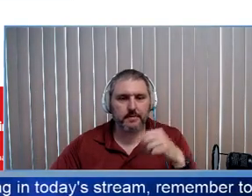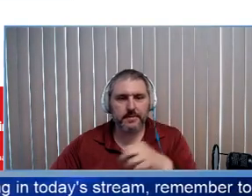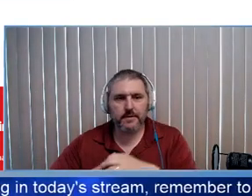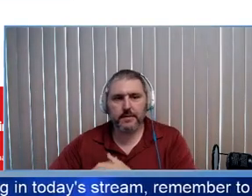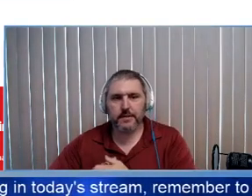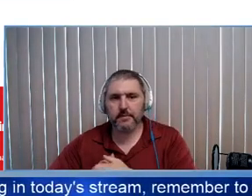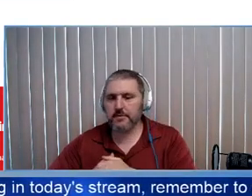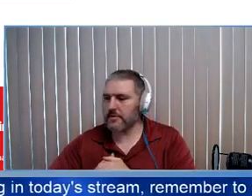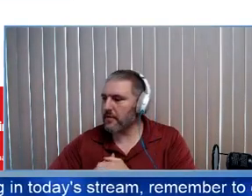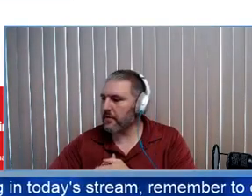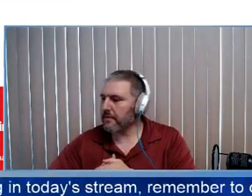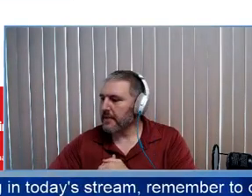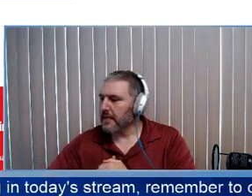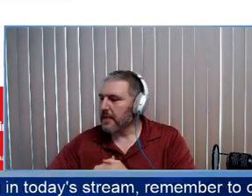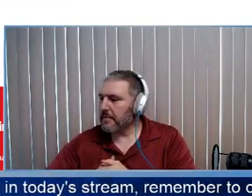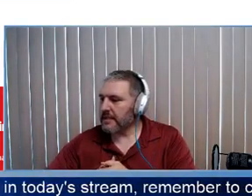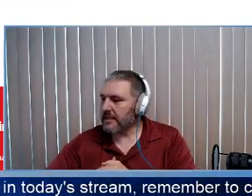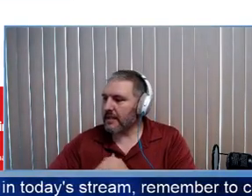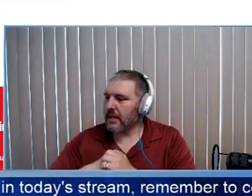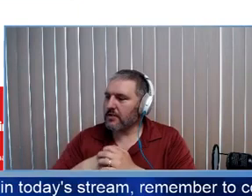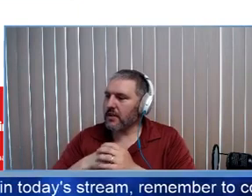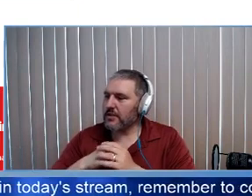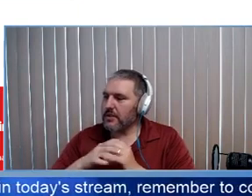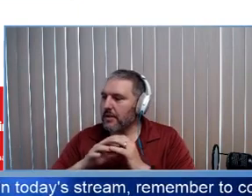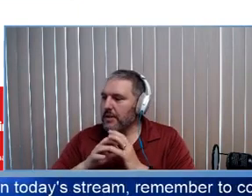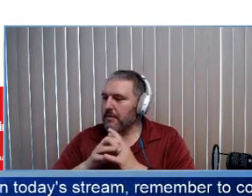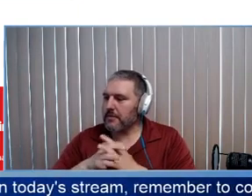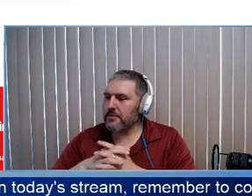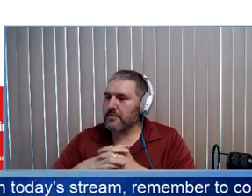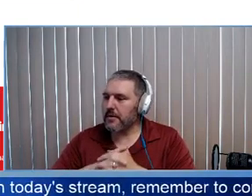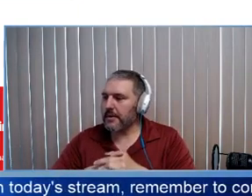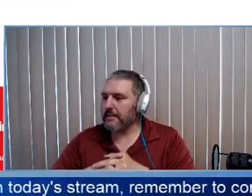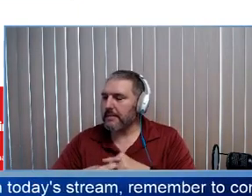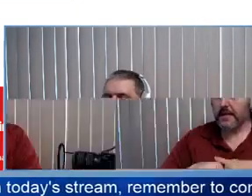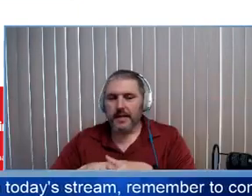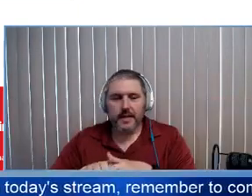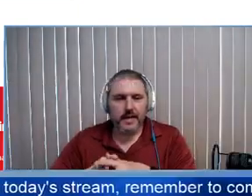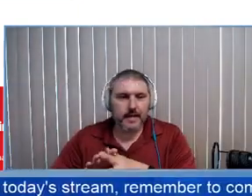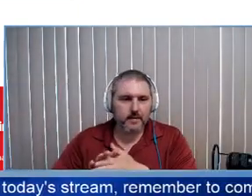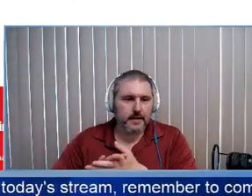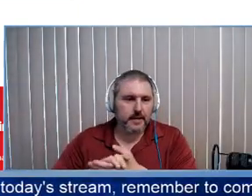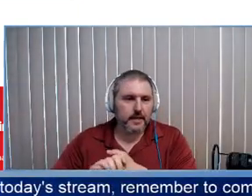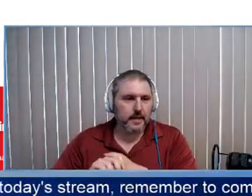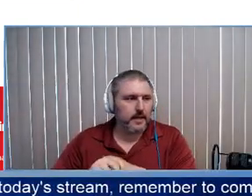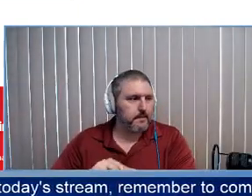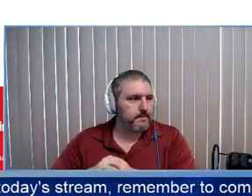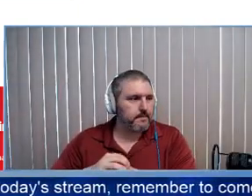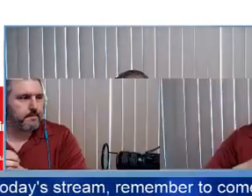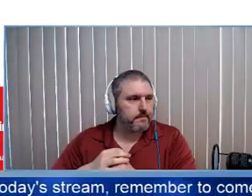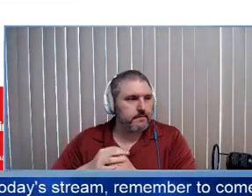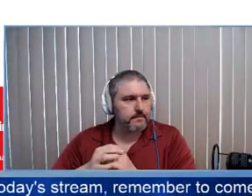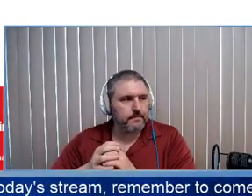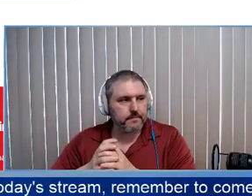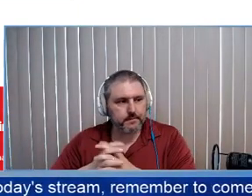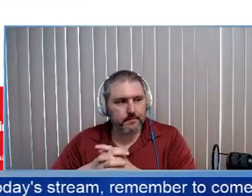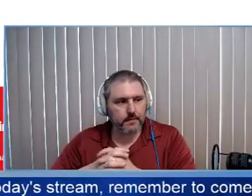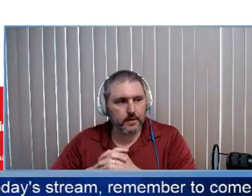see what happens here when the commercial's over. But I'll talk to you while the commercial's going. Anyway,